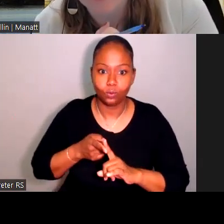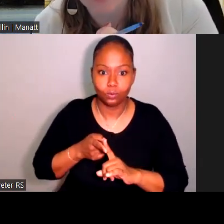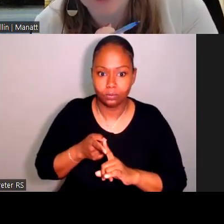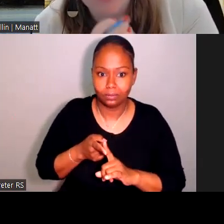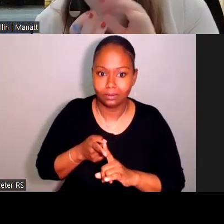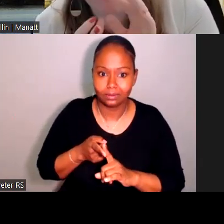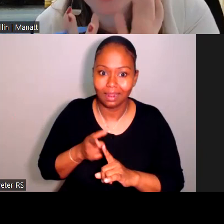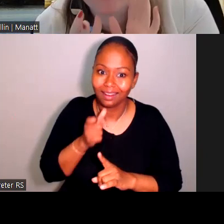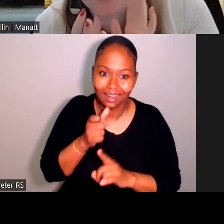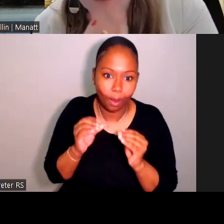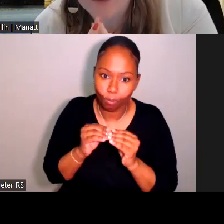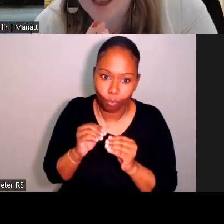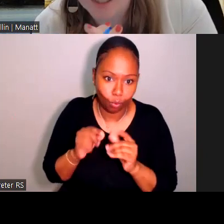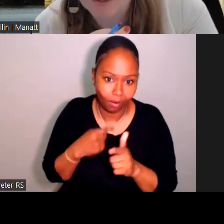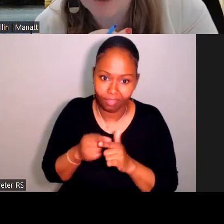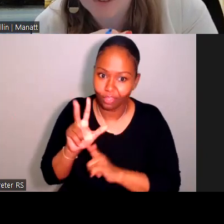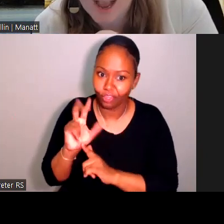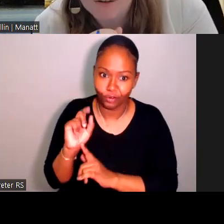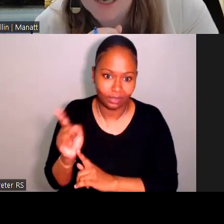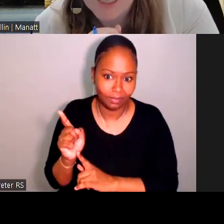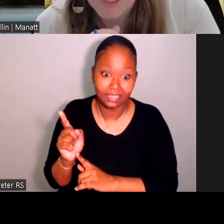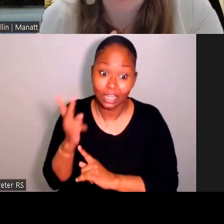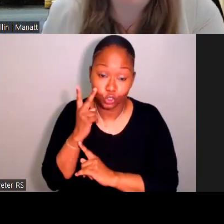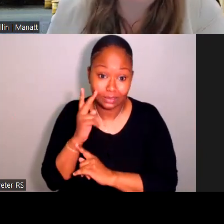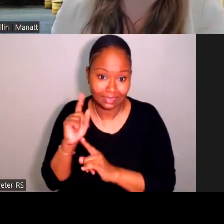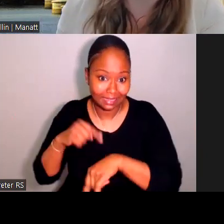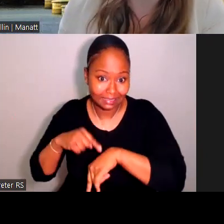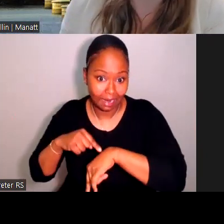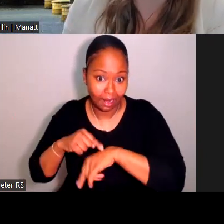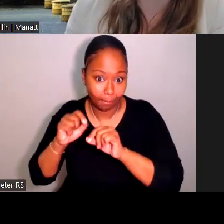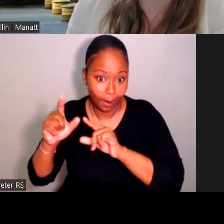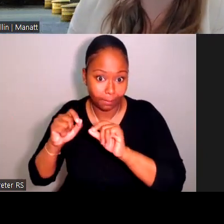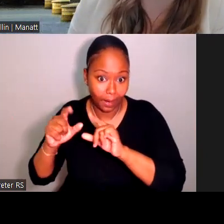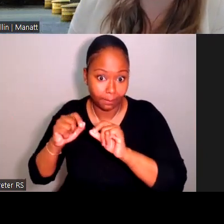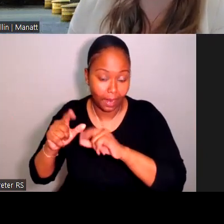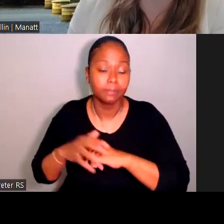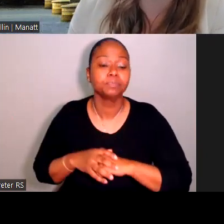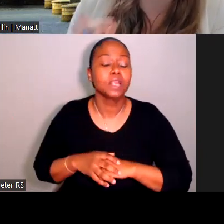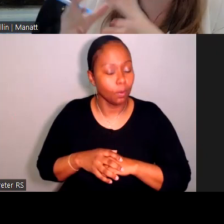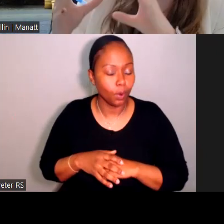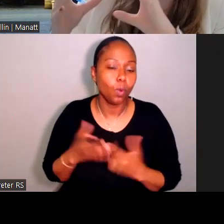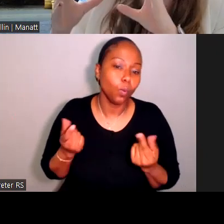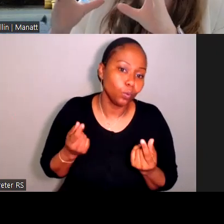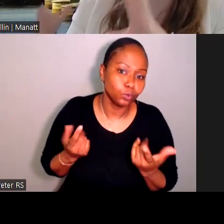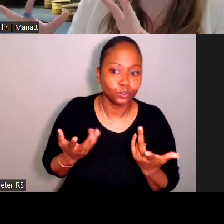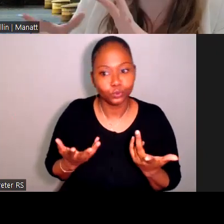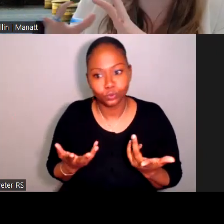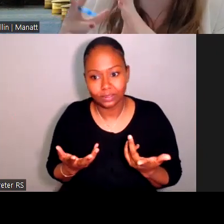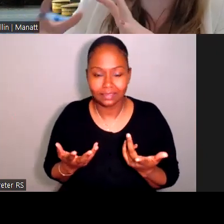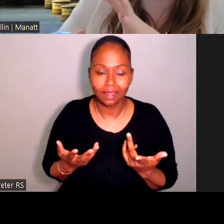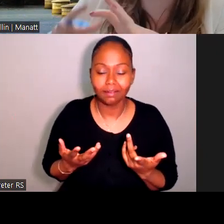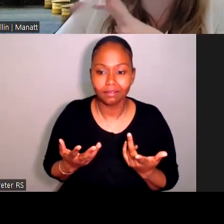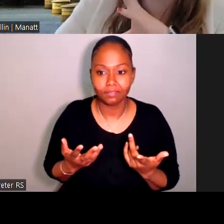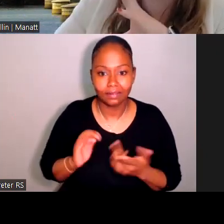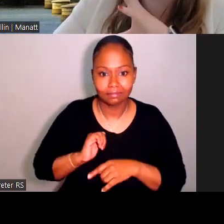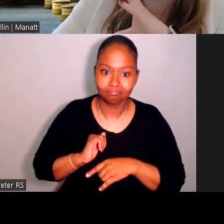in this section, and you're actually going to see these time cues throughout. What we're going to do to leverage really the strength and the